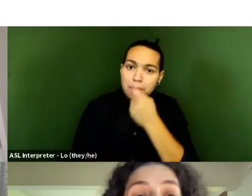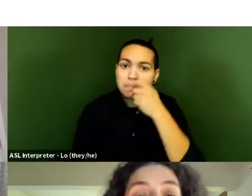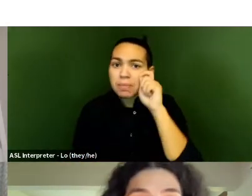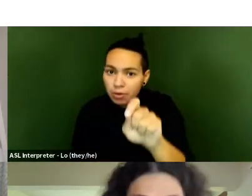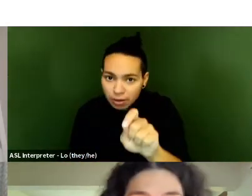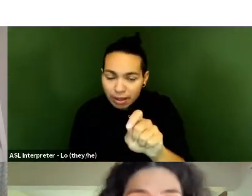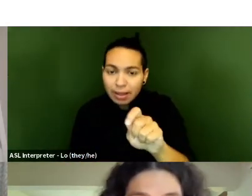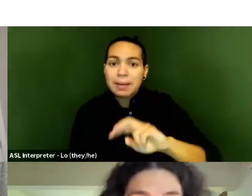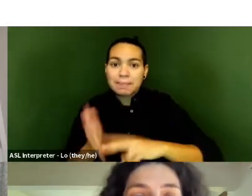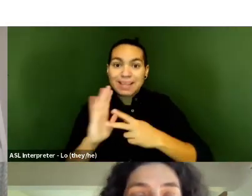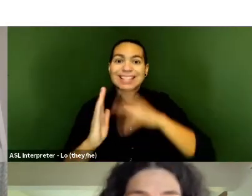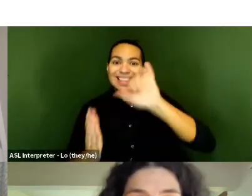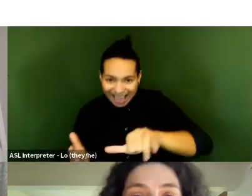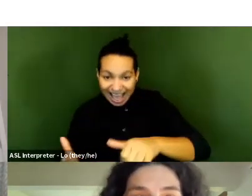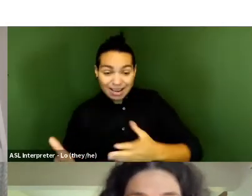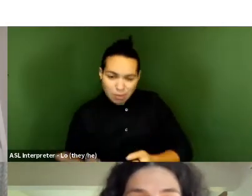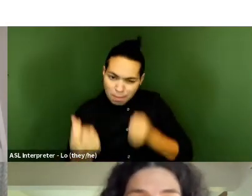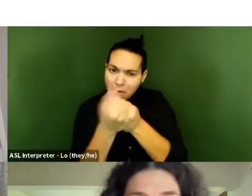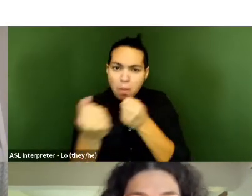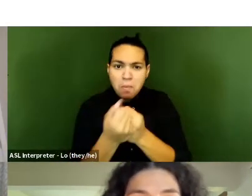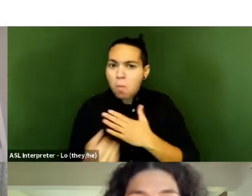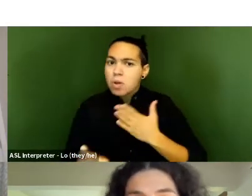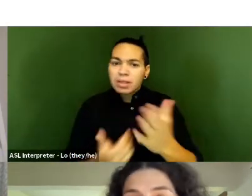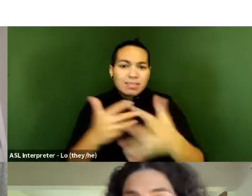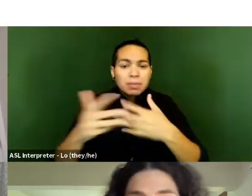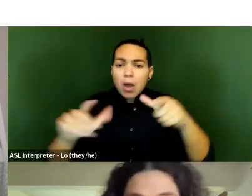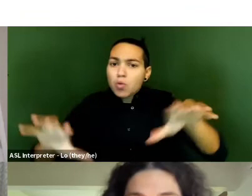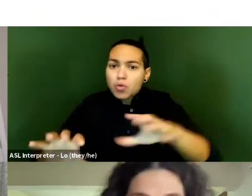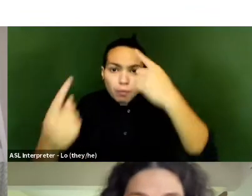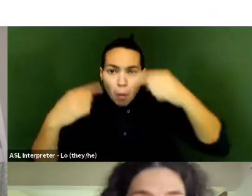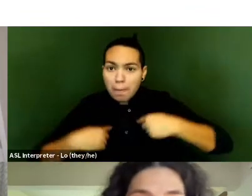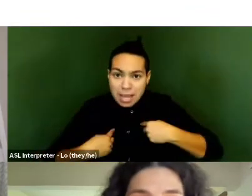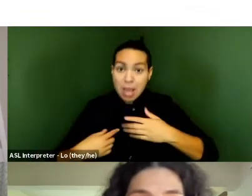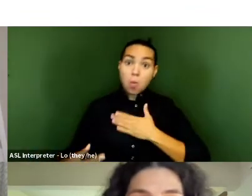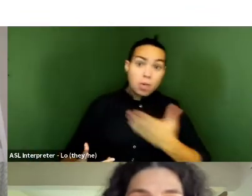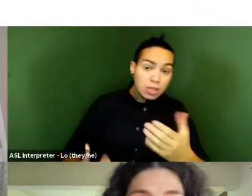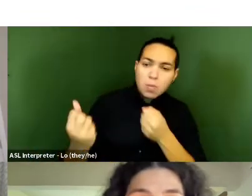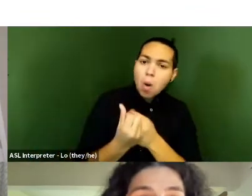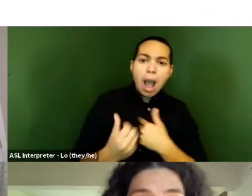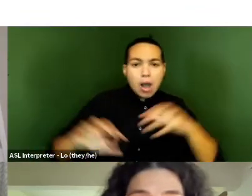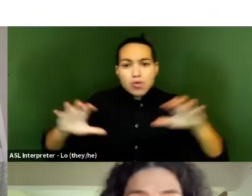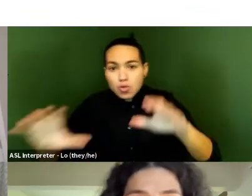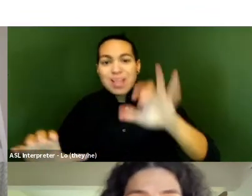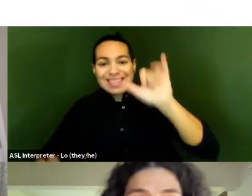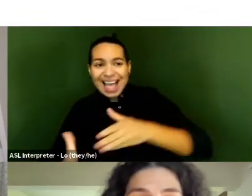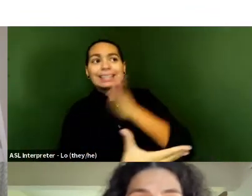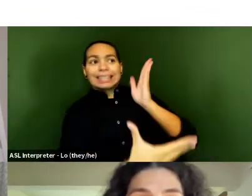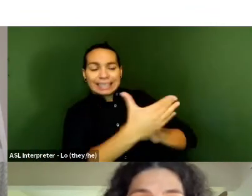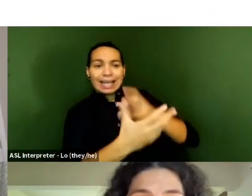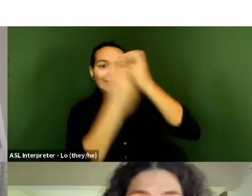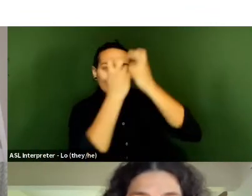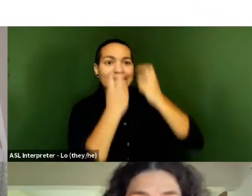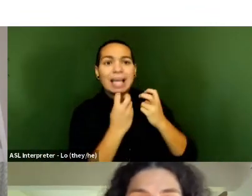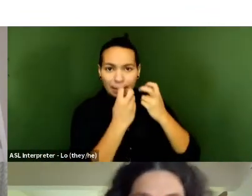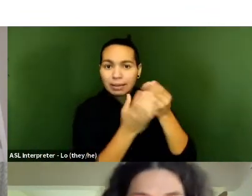anti-transactional is inherently anti-capitalist. And again, we saw some comments regarding capitalism being misunderstood